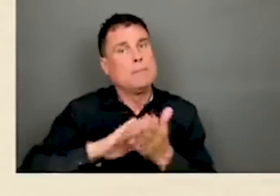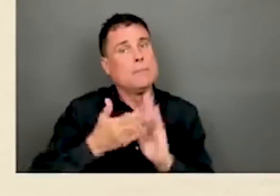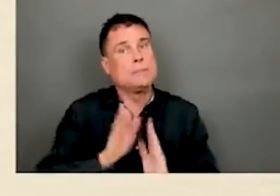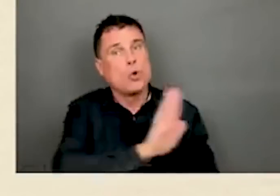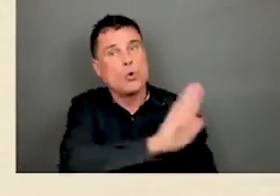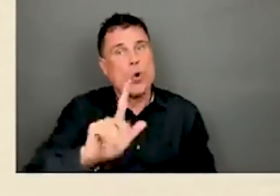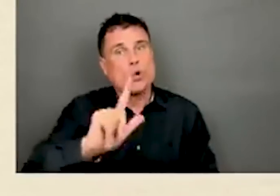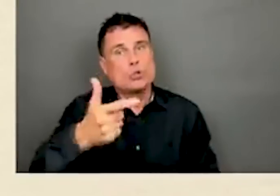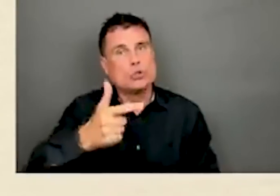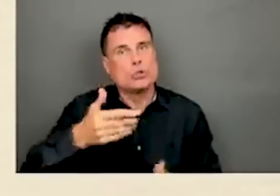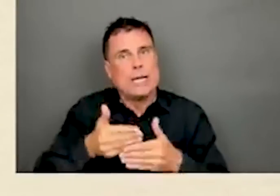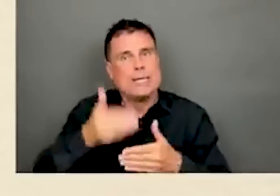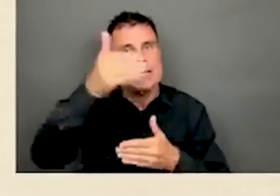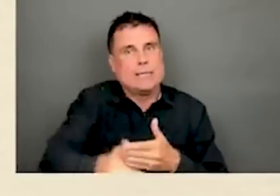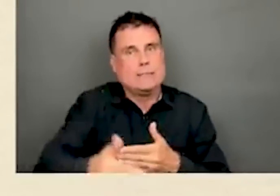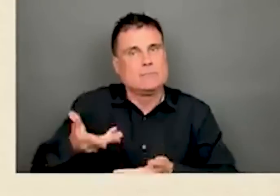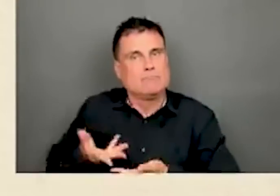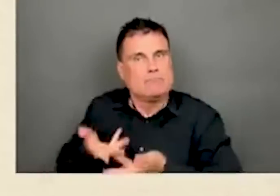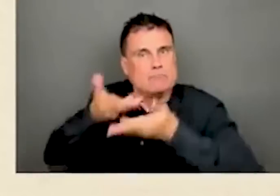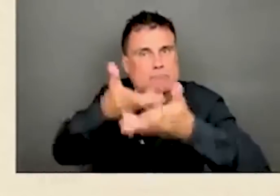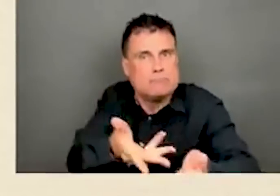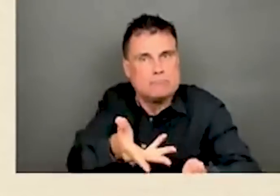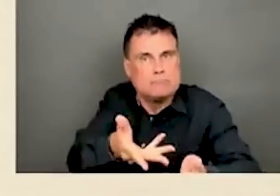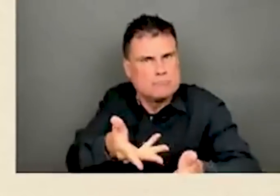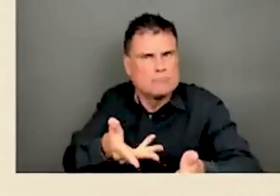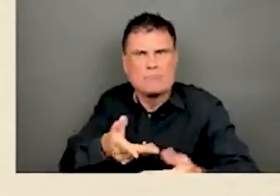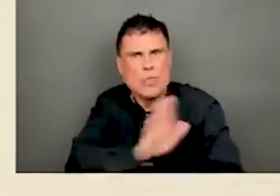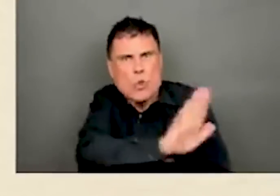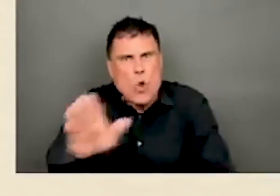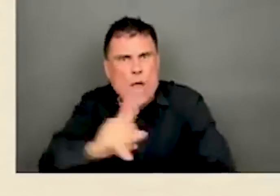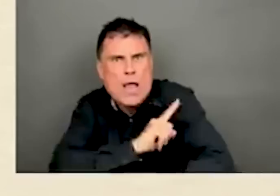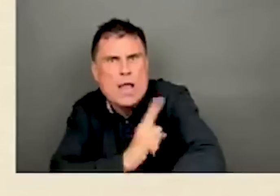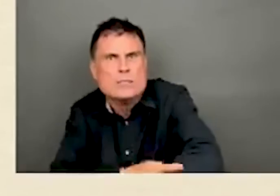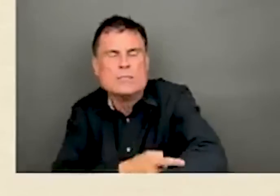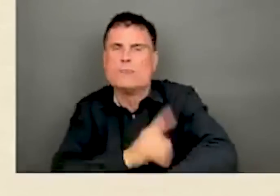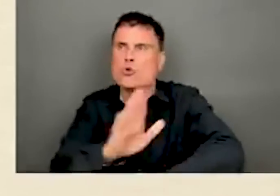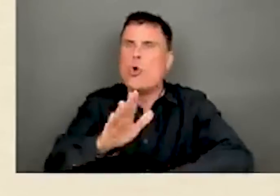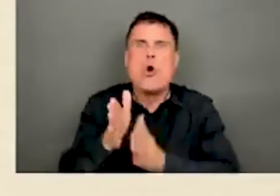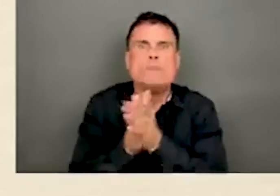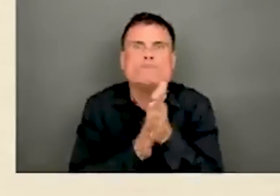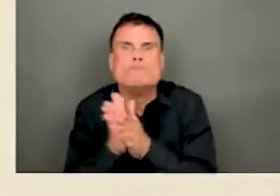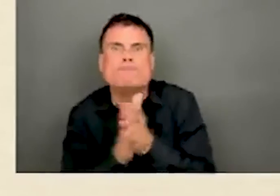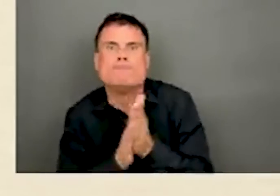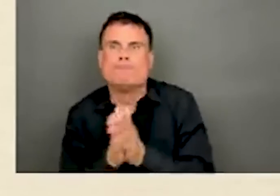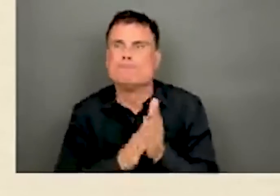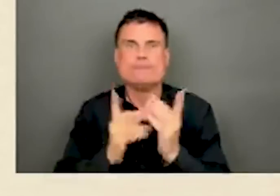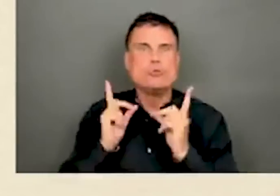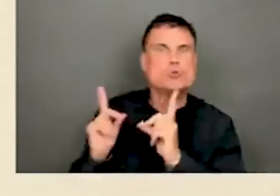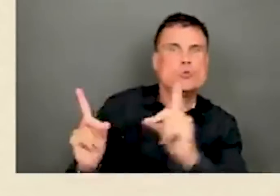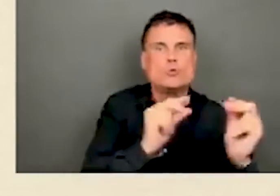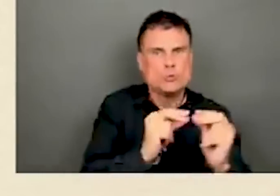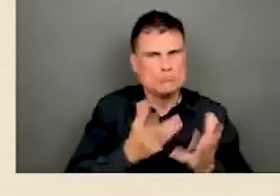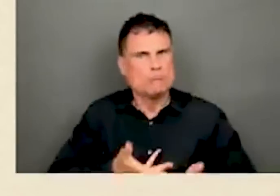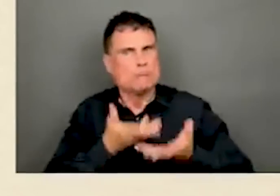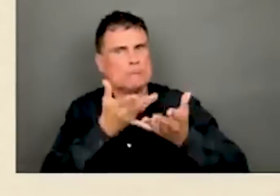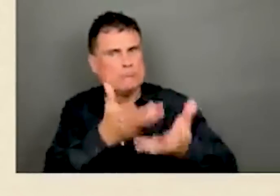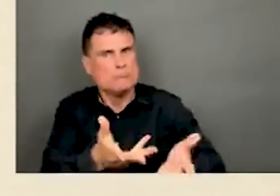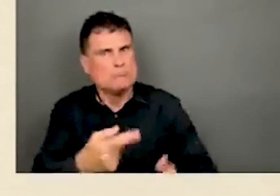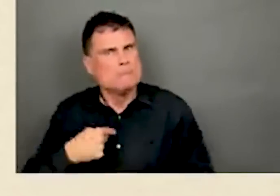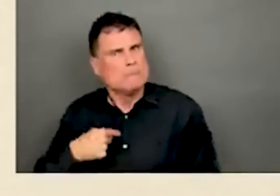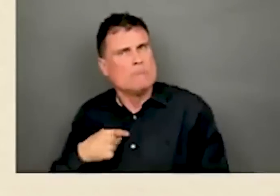and their energy to take on the tasks. So for me, I had every intention of carrying on